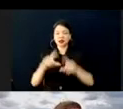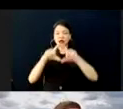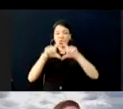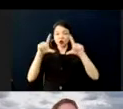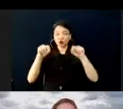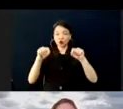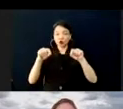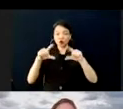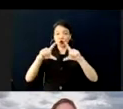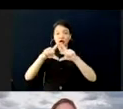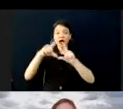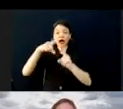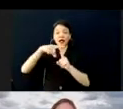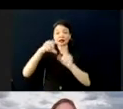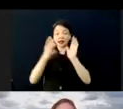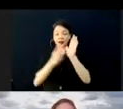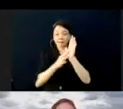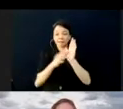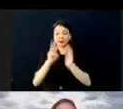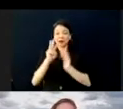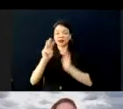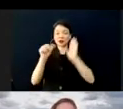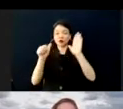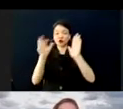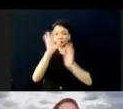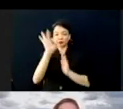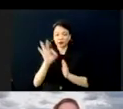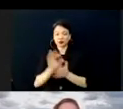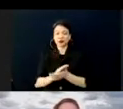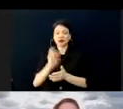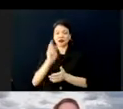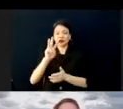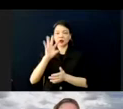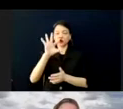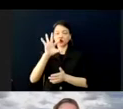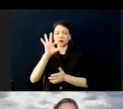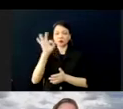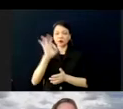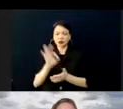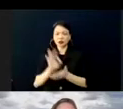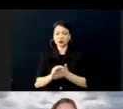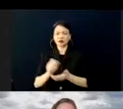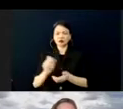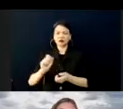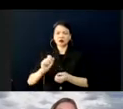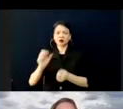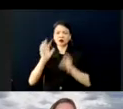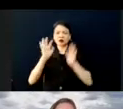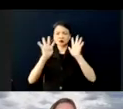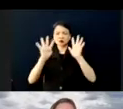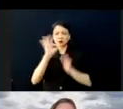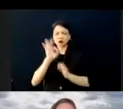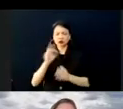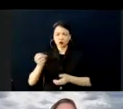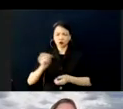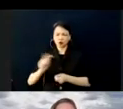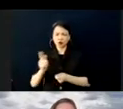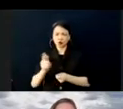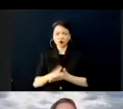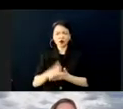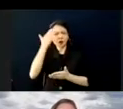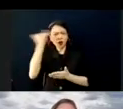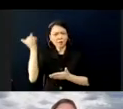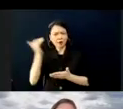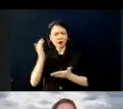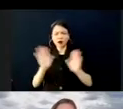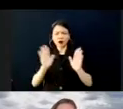And so there's this question of, why aren't more people using more products? And to really dig into